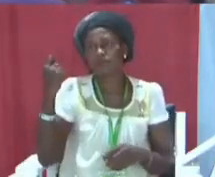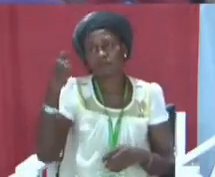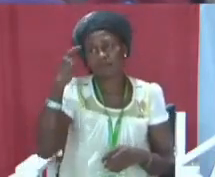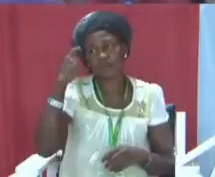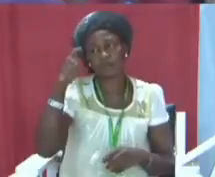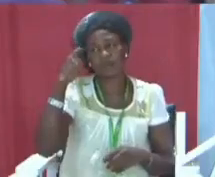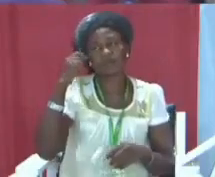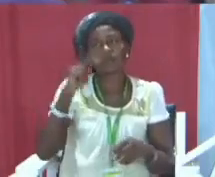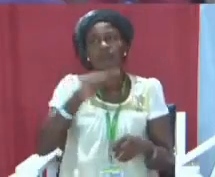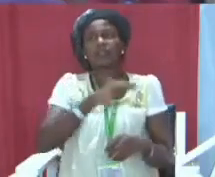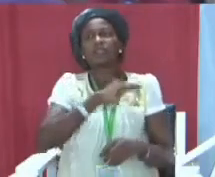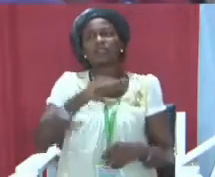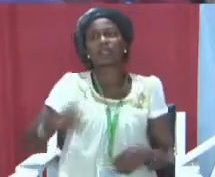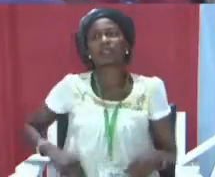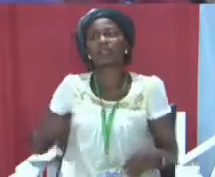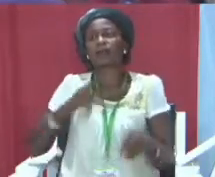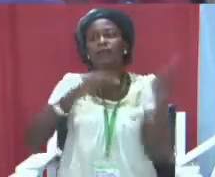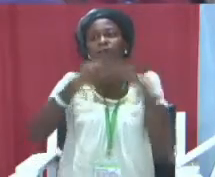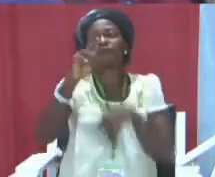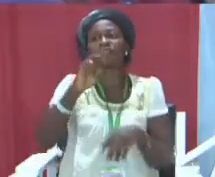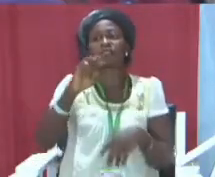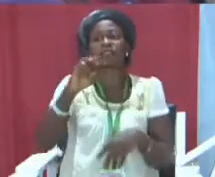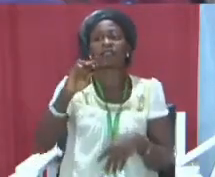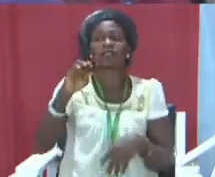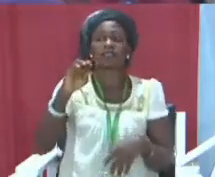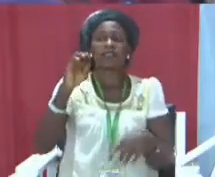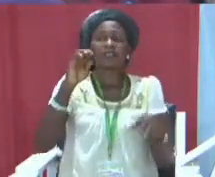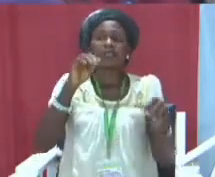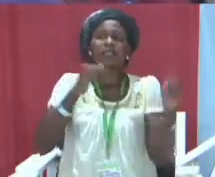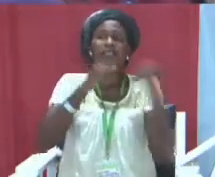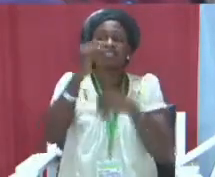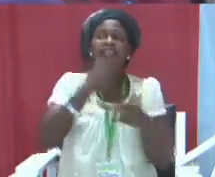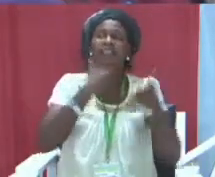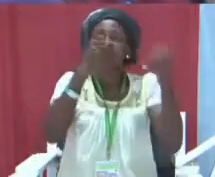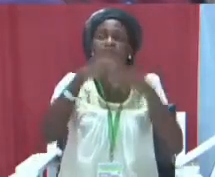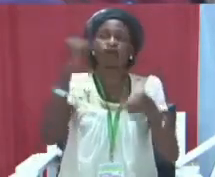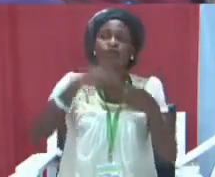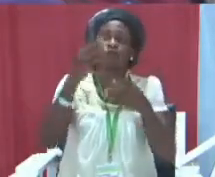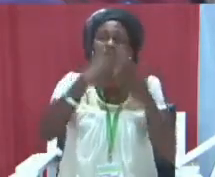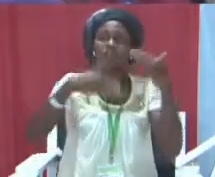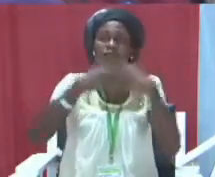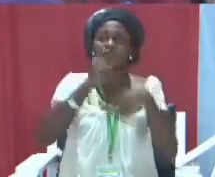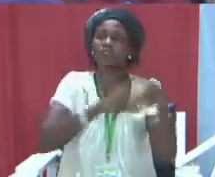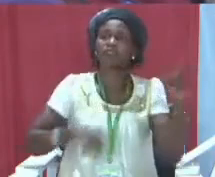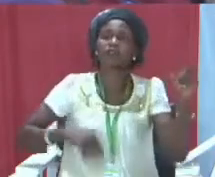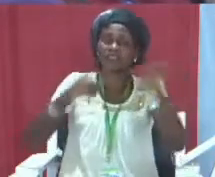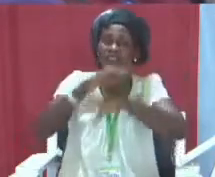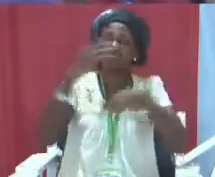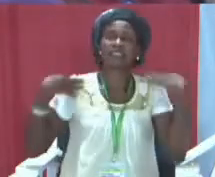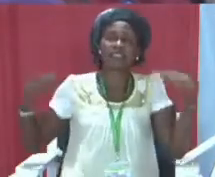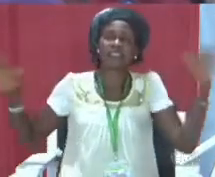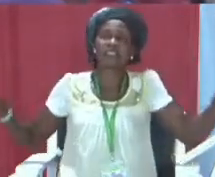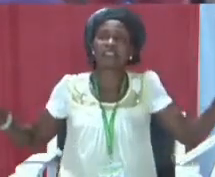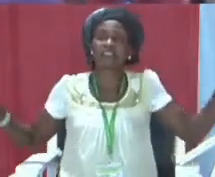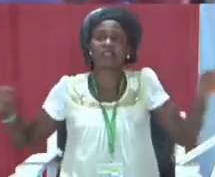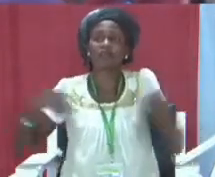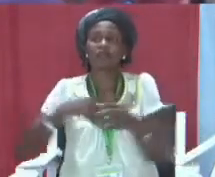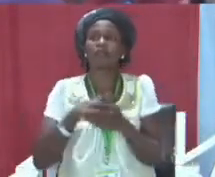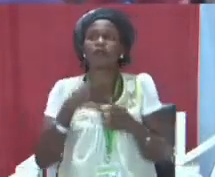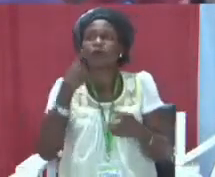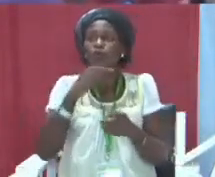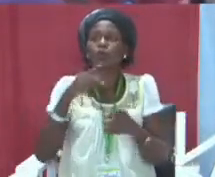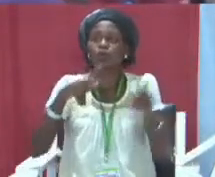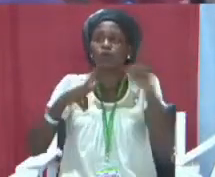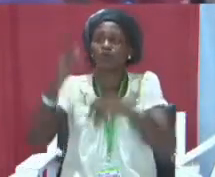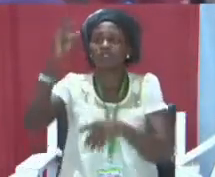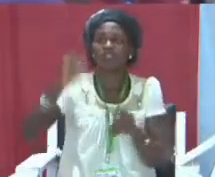Because Ezekiel and prophet Isaiah, the son of Amos, prayed and cried out to heaven, the Lord sent an angel who cut